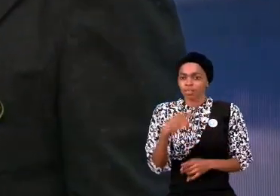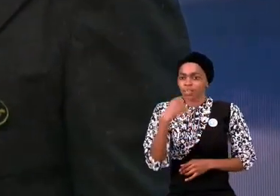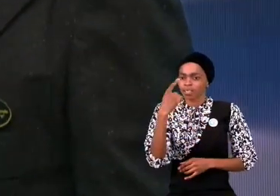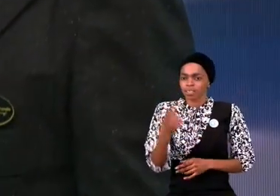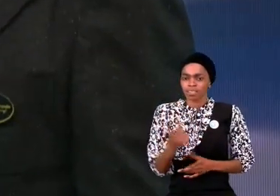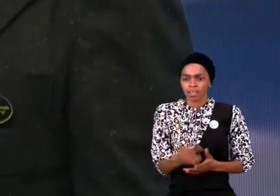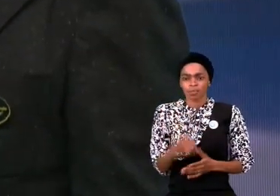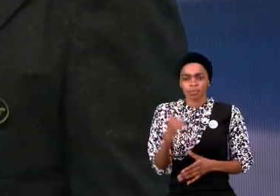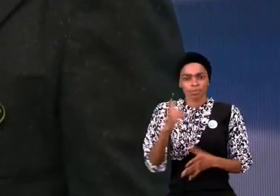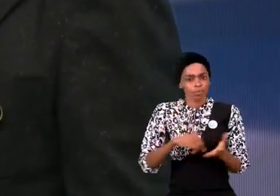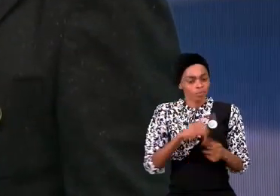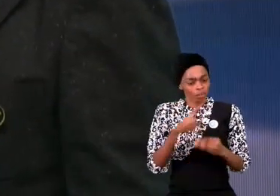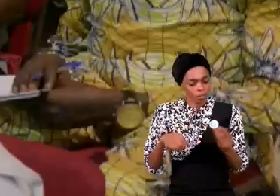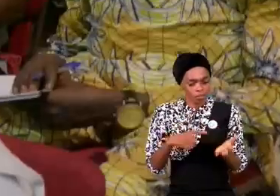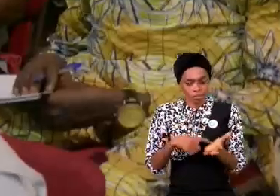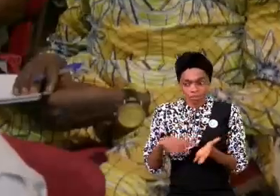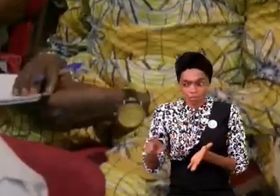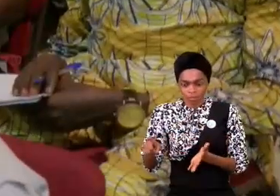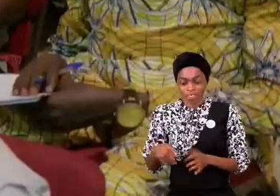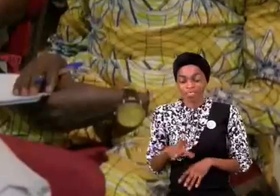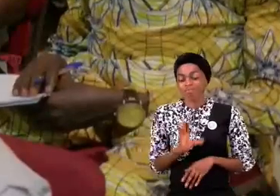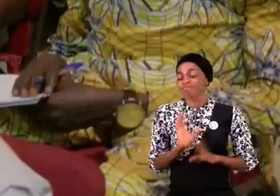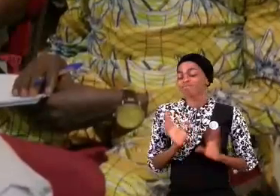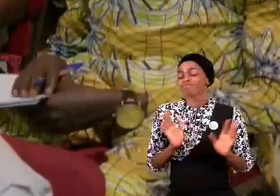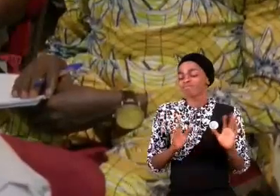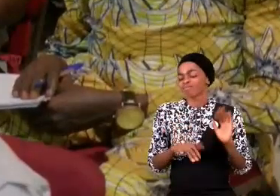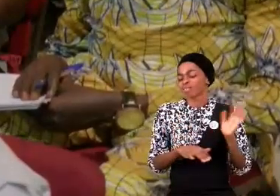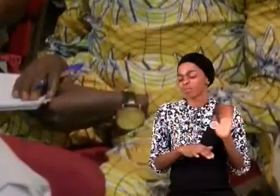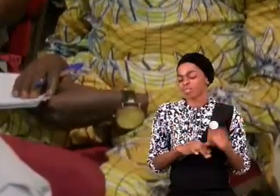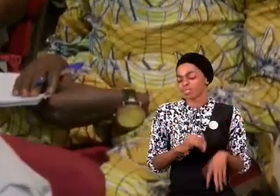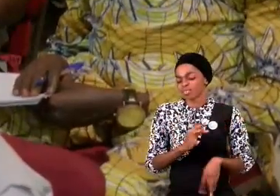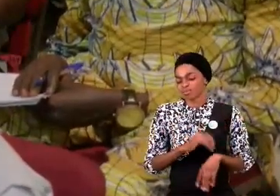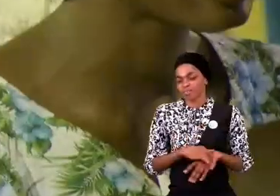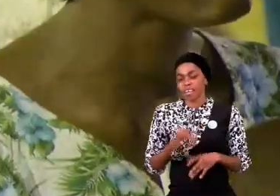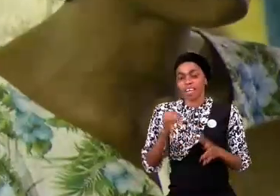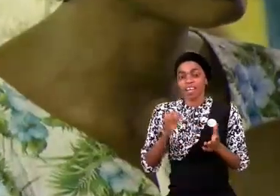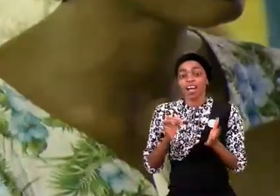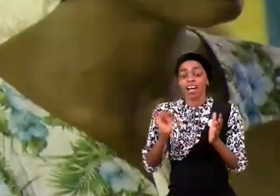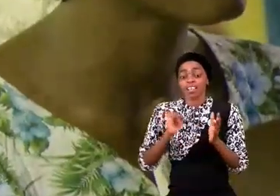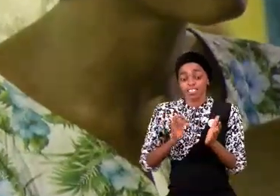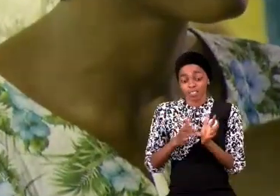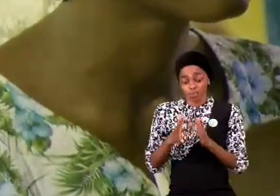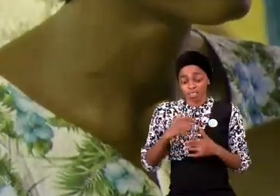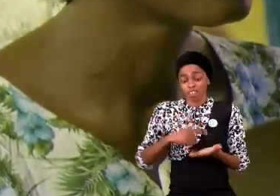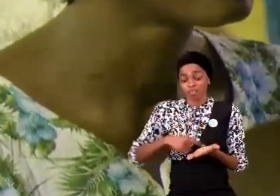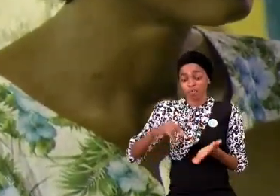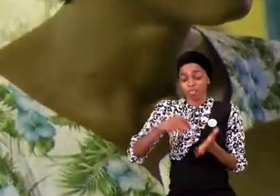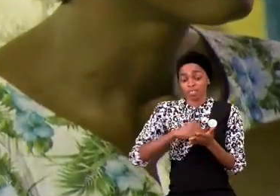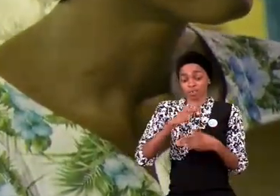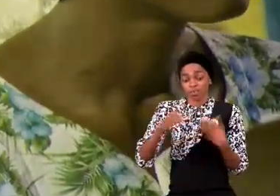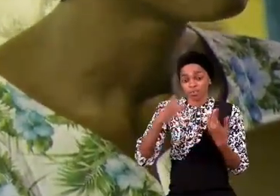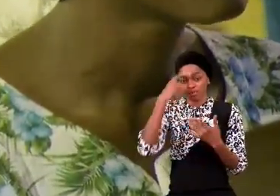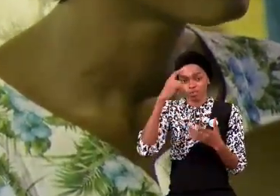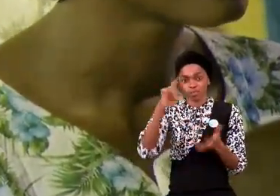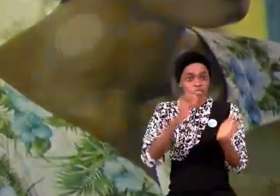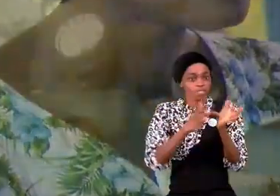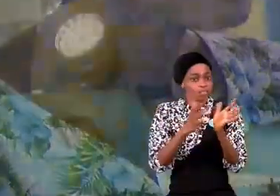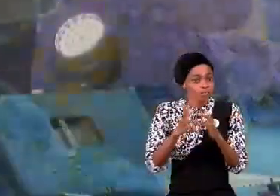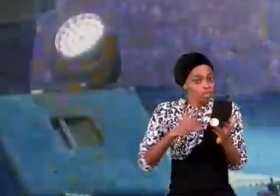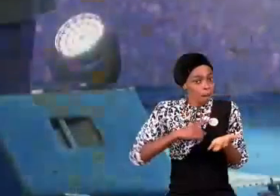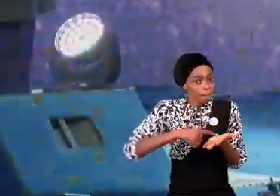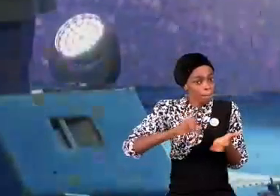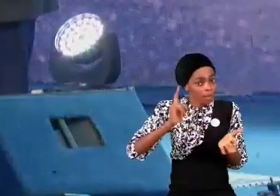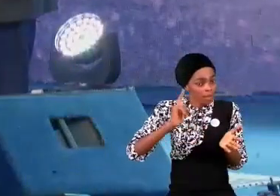it all for you. Christ has paid the price to carry your load of